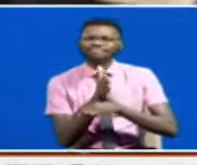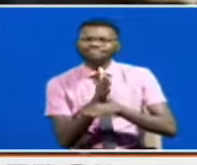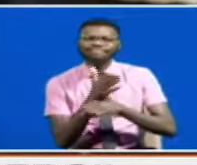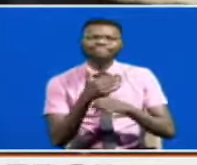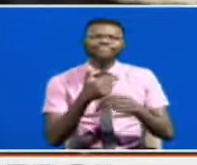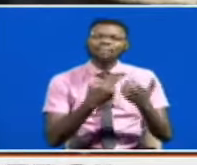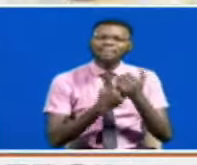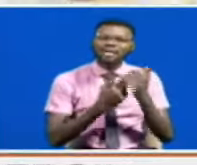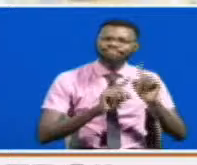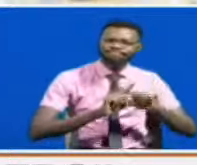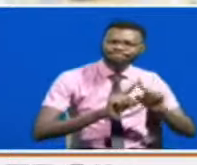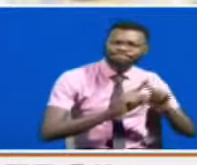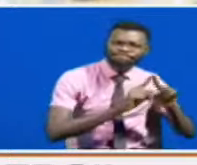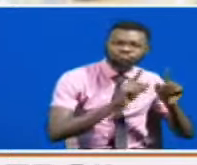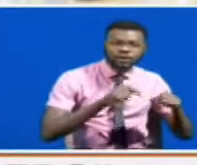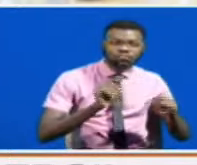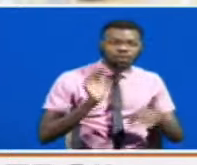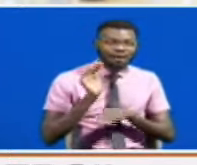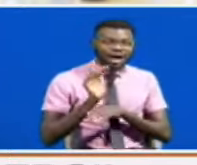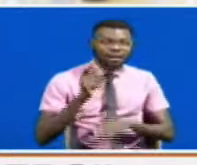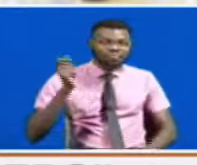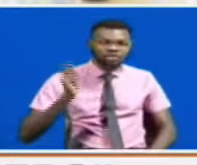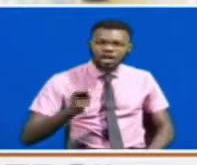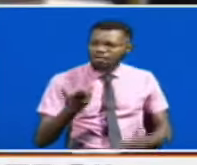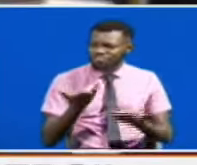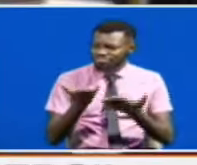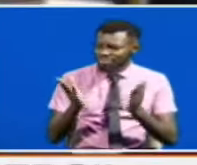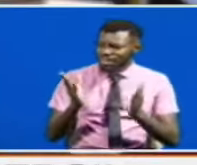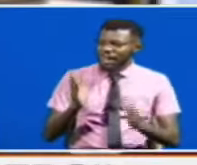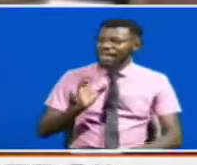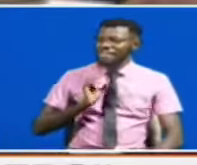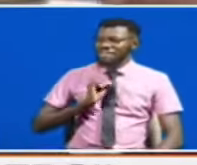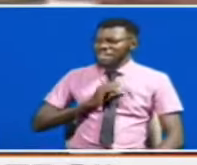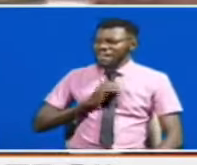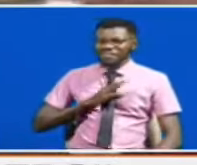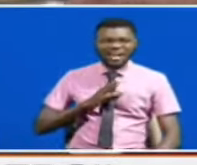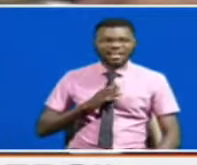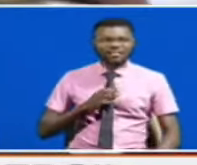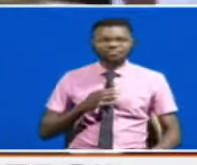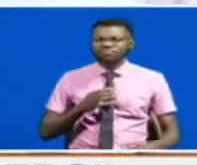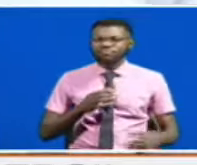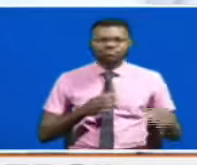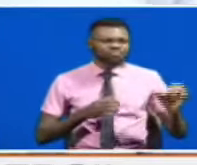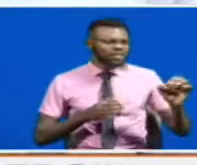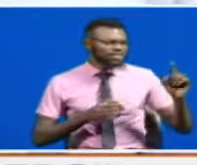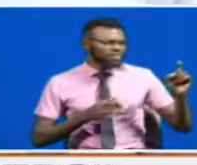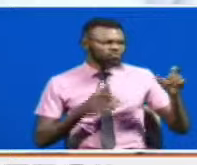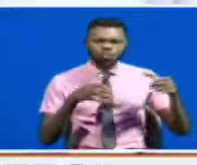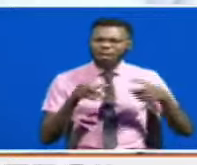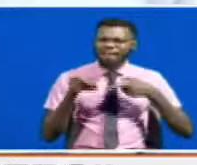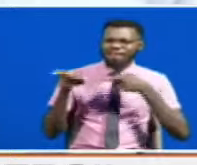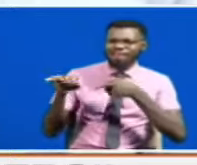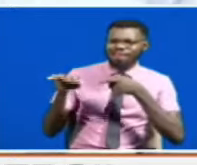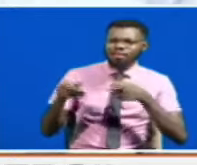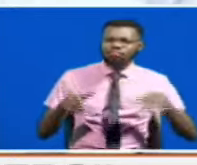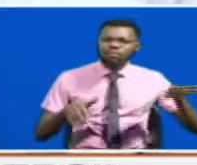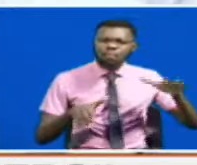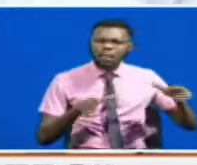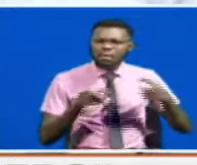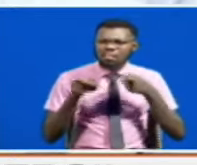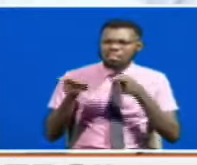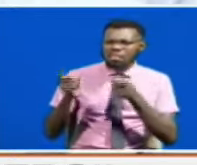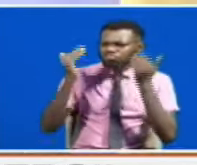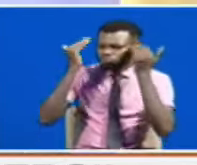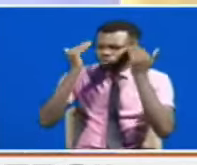urged judges to stay put and resist all manner of intimidations, especially from the executive and legislative arms